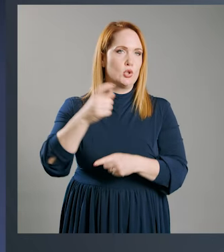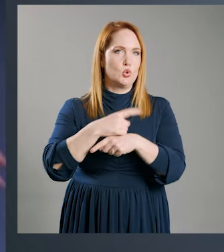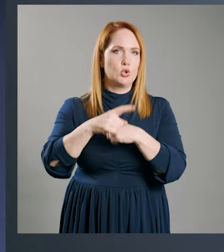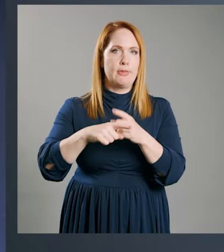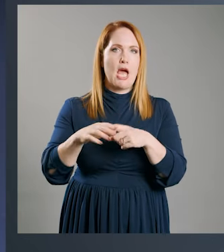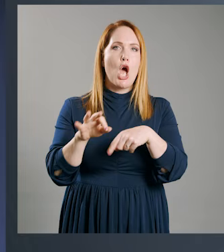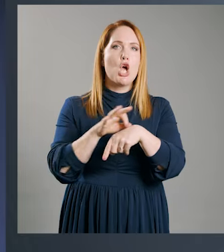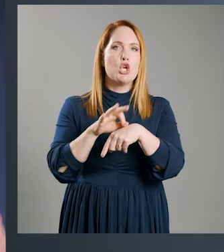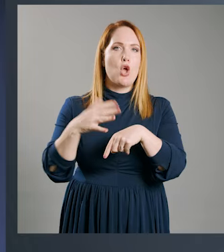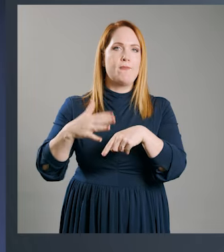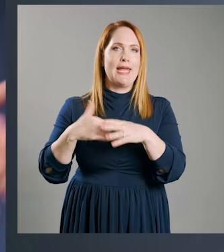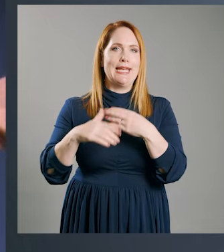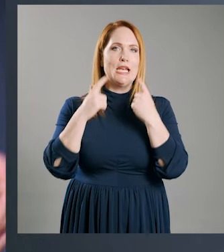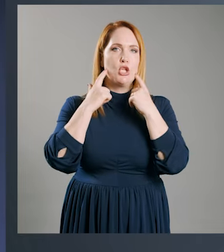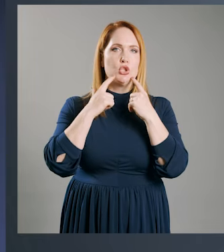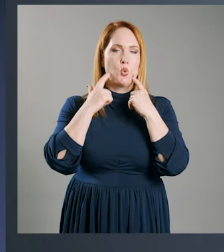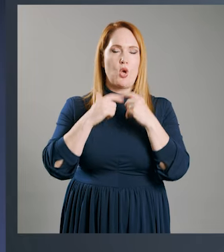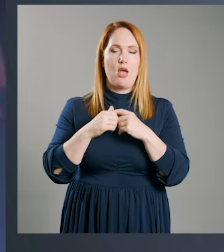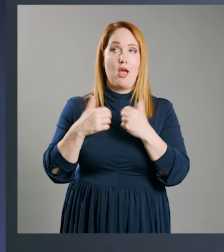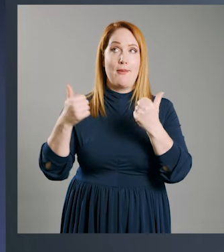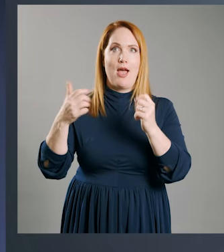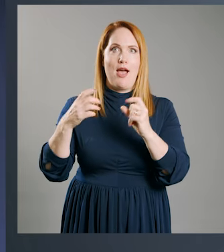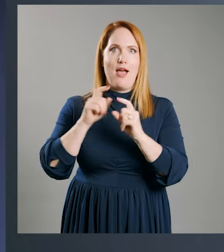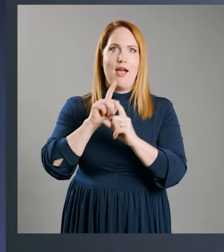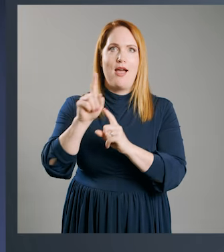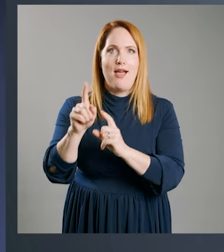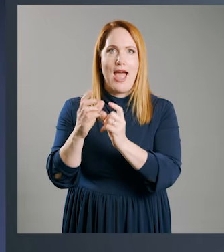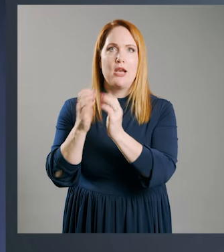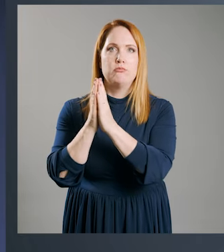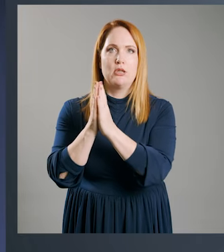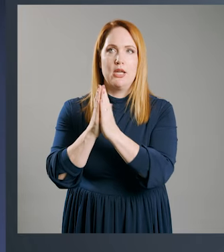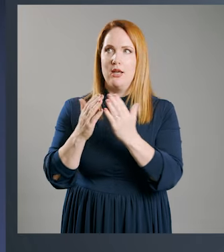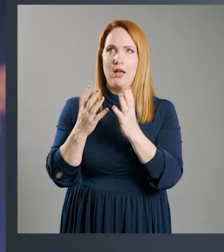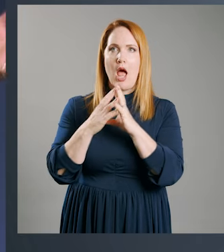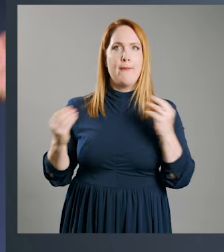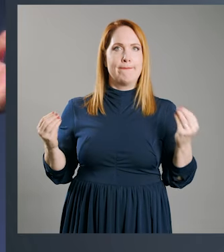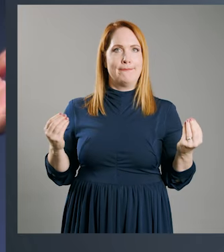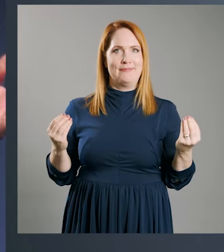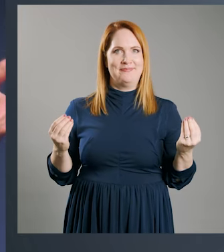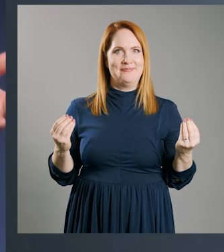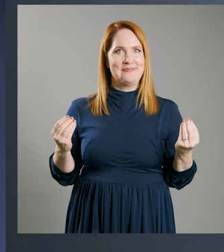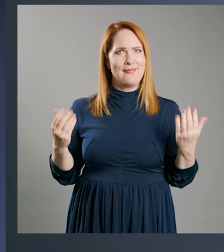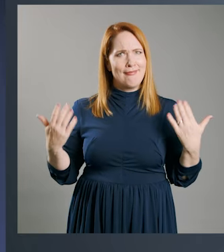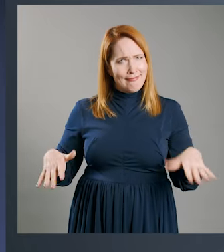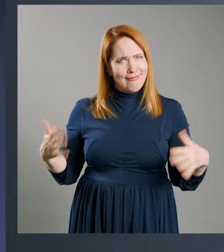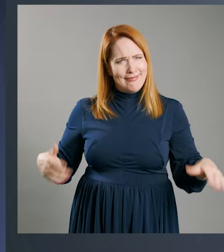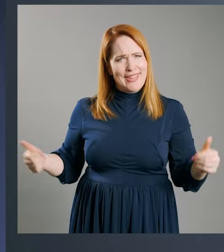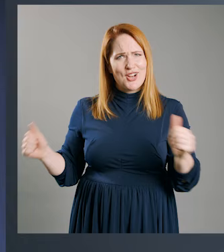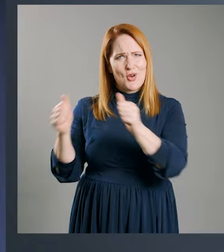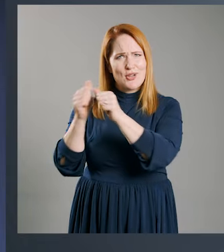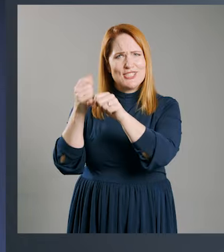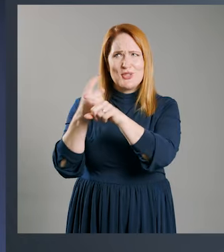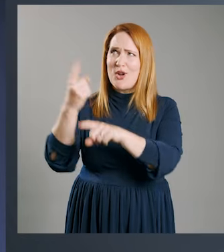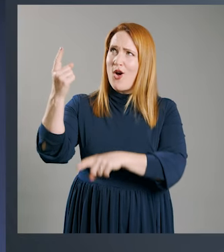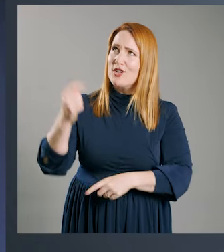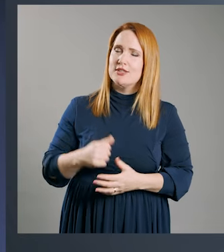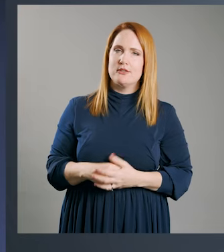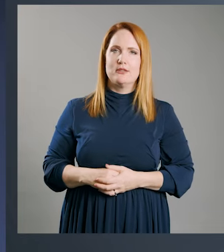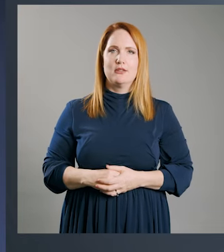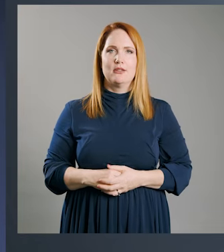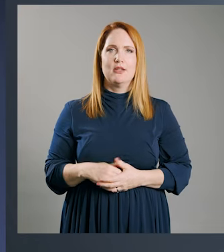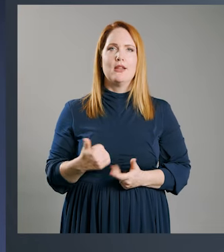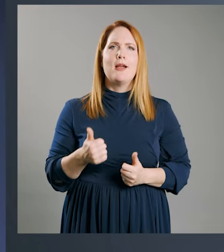word about nerve pain in your jaw, and I went and got prayer, and it's been completely healed. All glory to God. Like, our God is amazing.